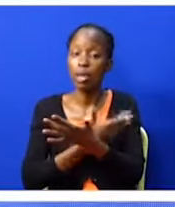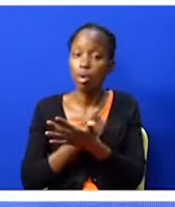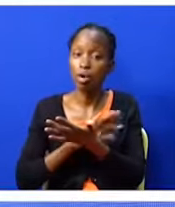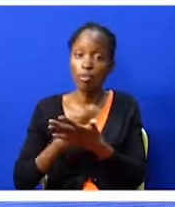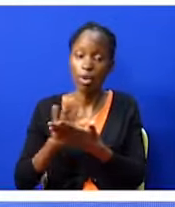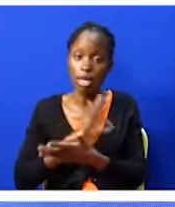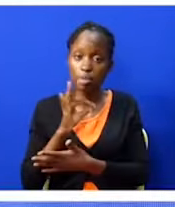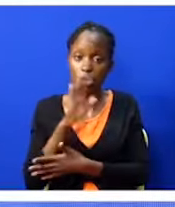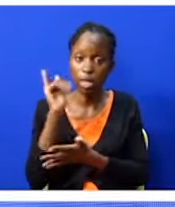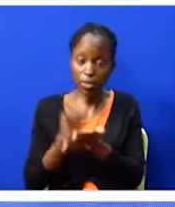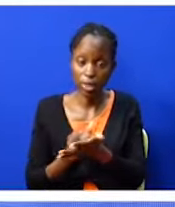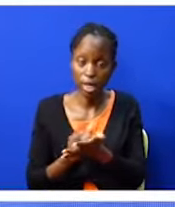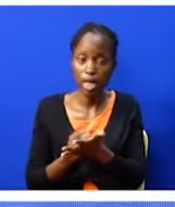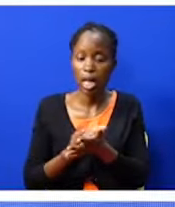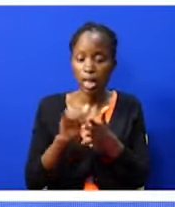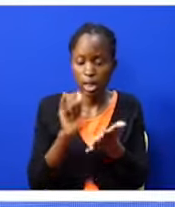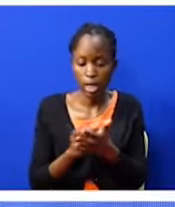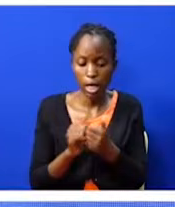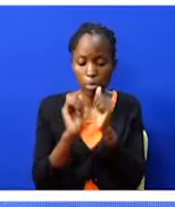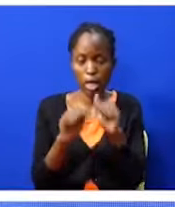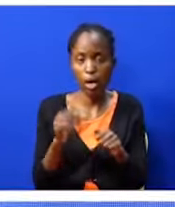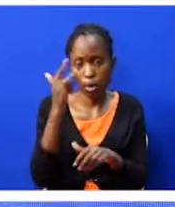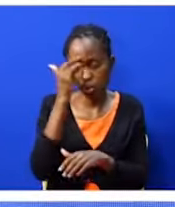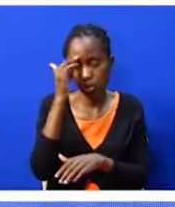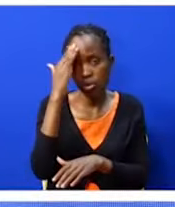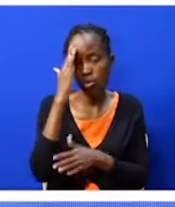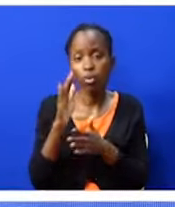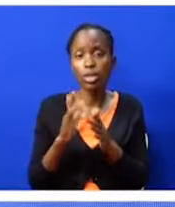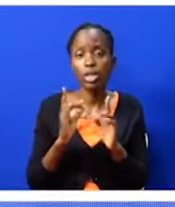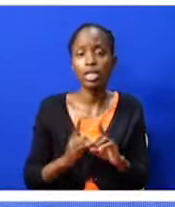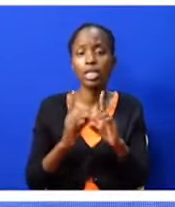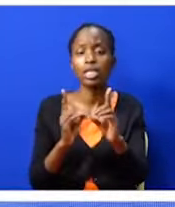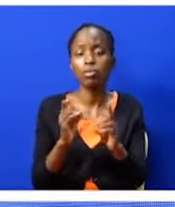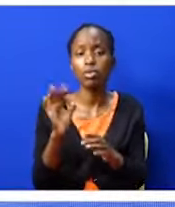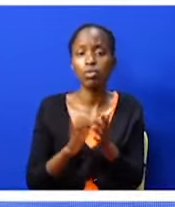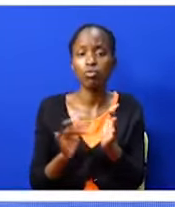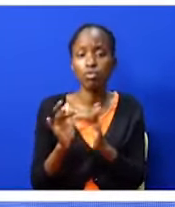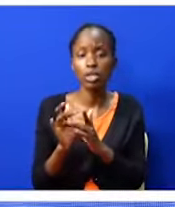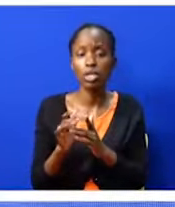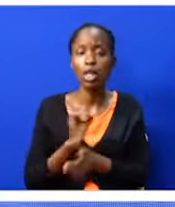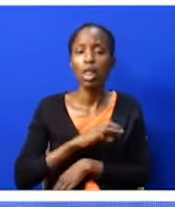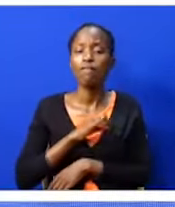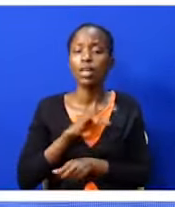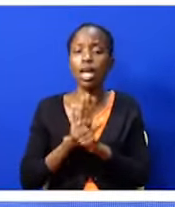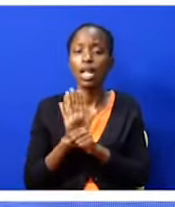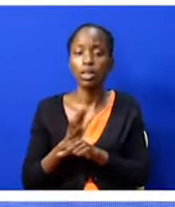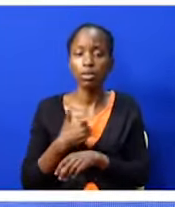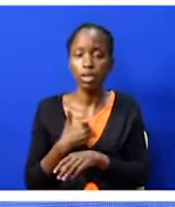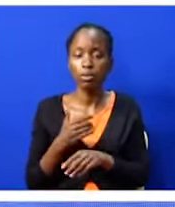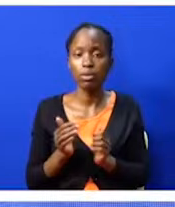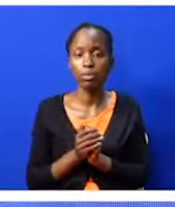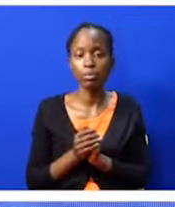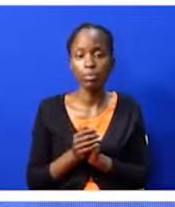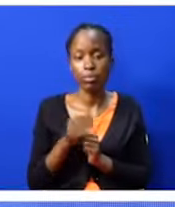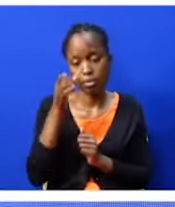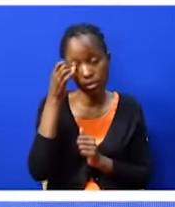Spirit that they were going to do that. Because the disciples were very, very afraid when Jesus